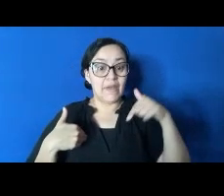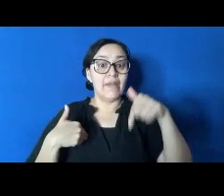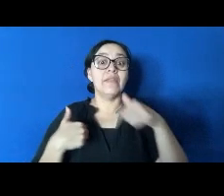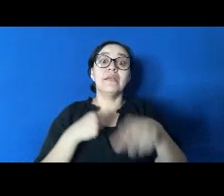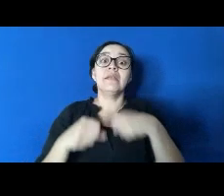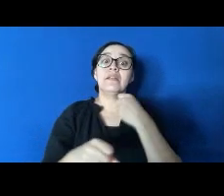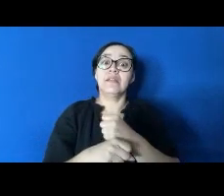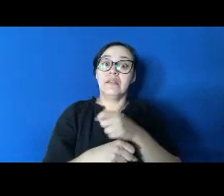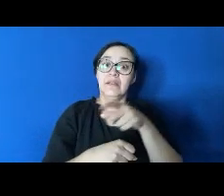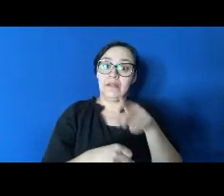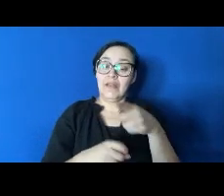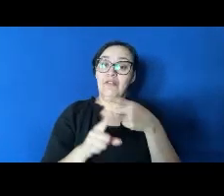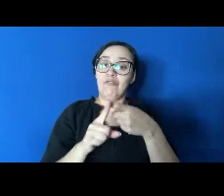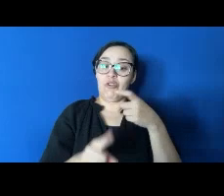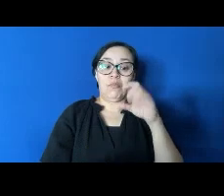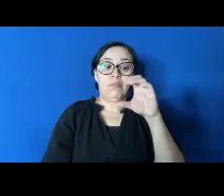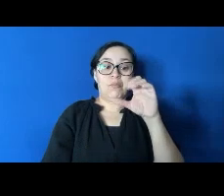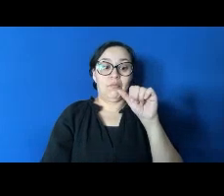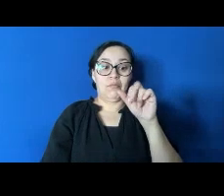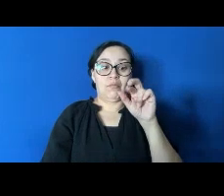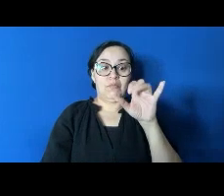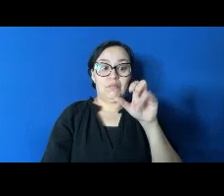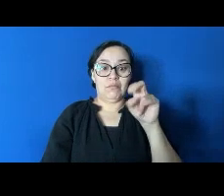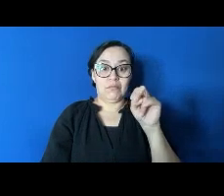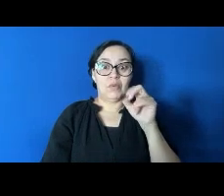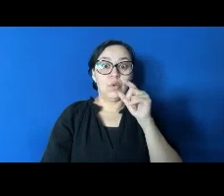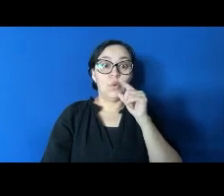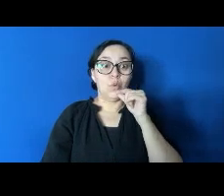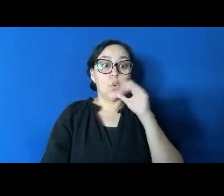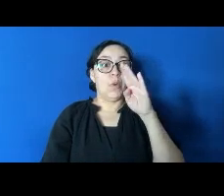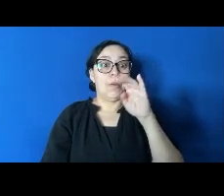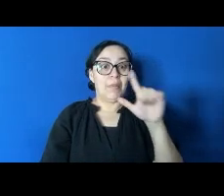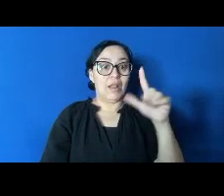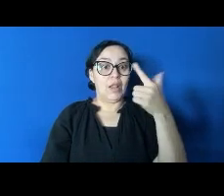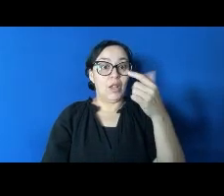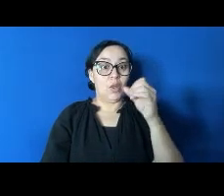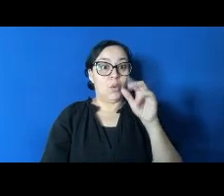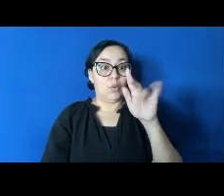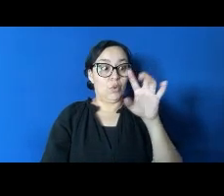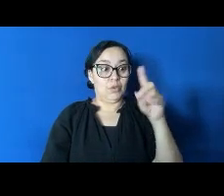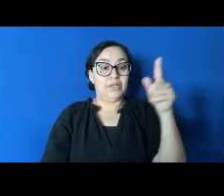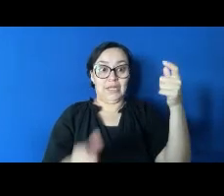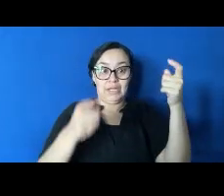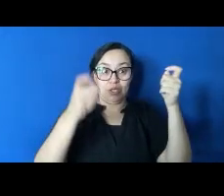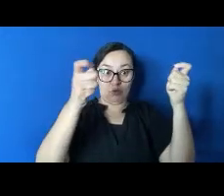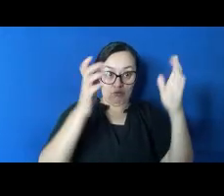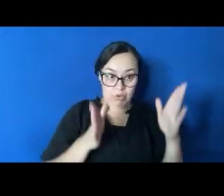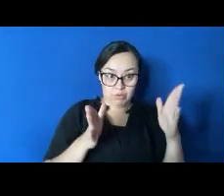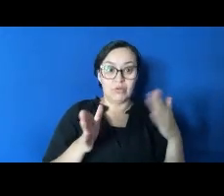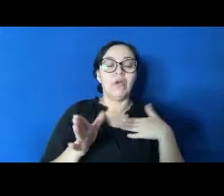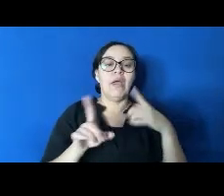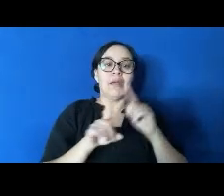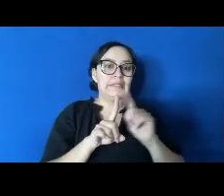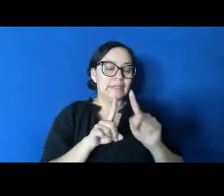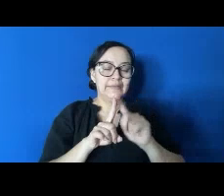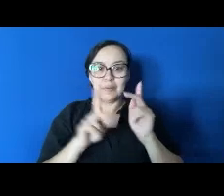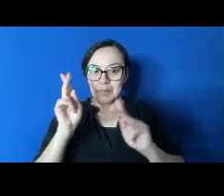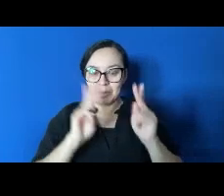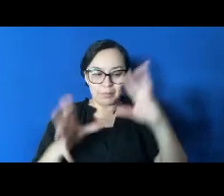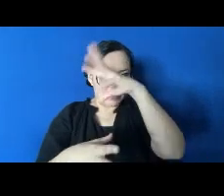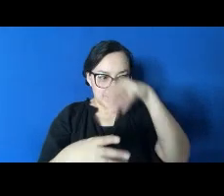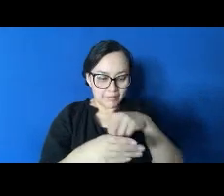Climático This del is the Caribe, team bajo la of the dirección de nuestro Caribe director Climate Bill Gould. Center. Tenemos una Under Bill's diversidad de school, we have backgrounds, de trasfondos,